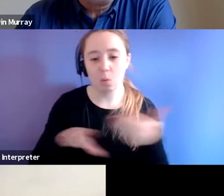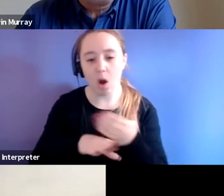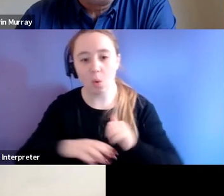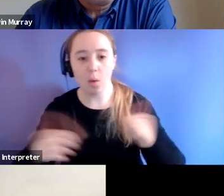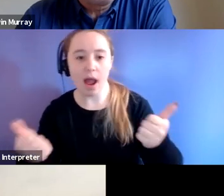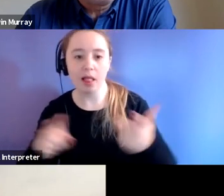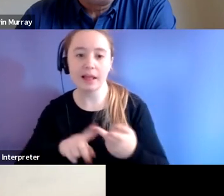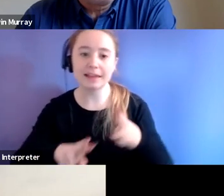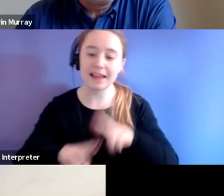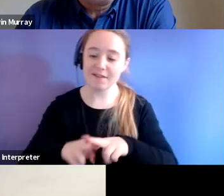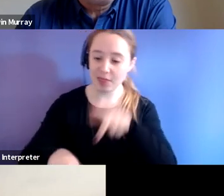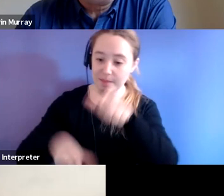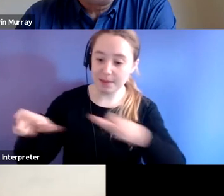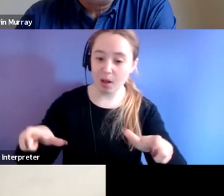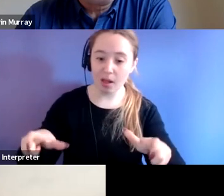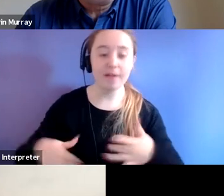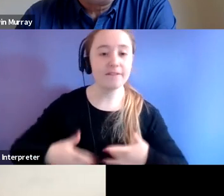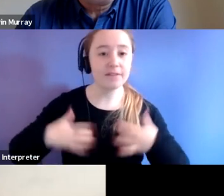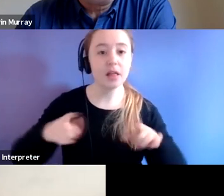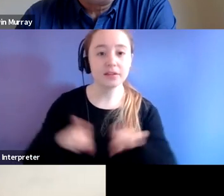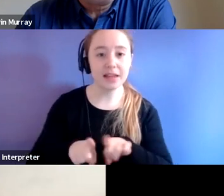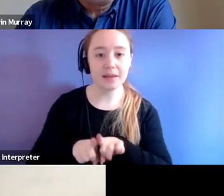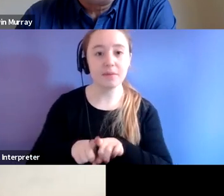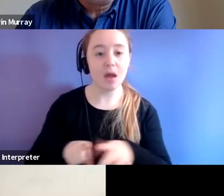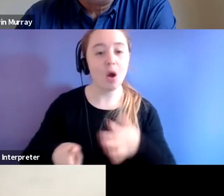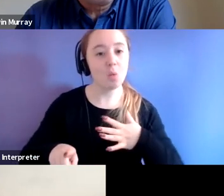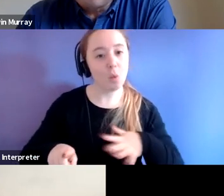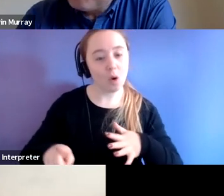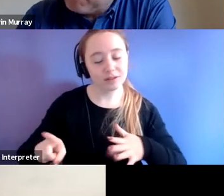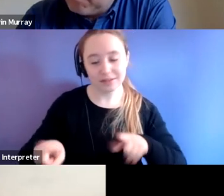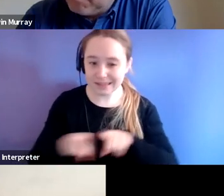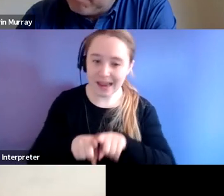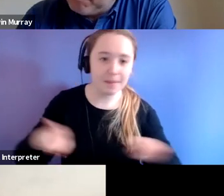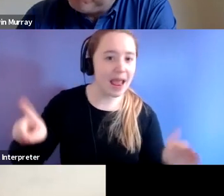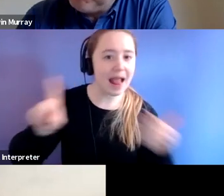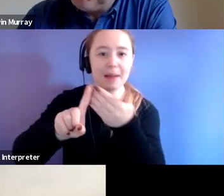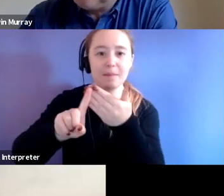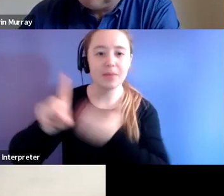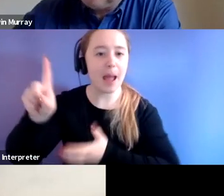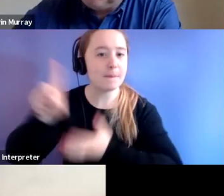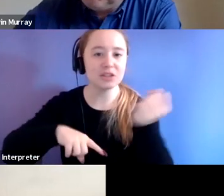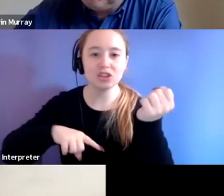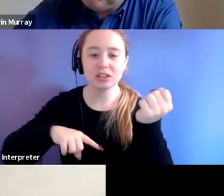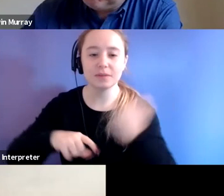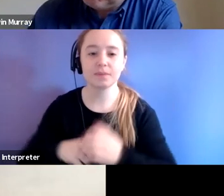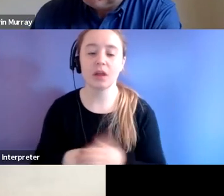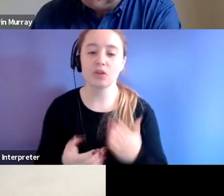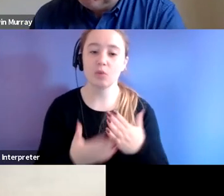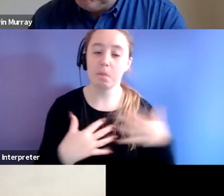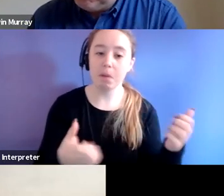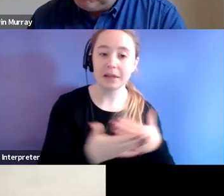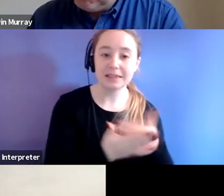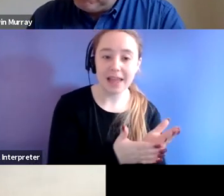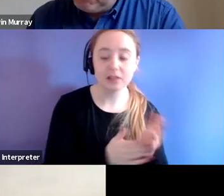place, and it's not being imposed. It's everybody's kind of on board, so that the public sector, the community itself,